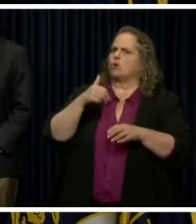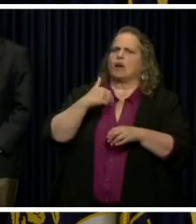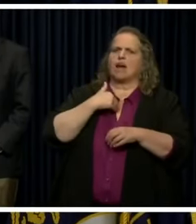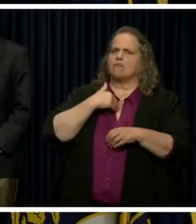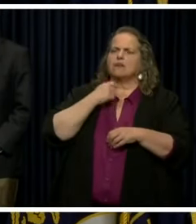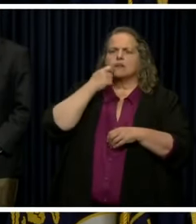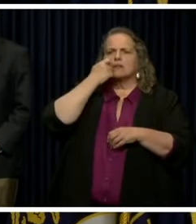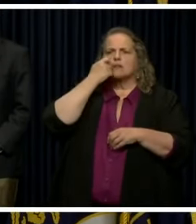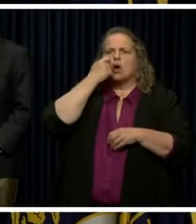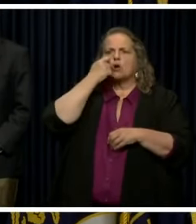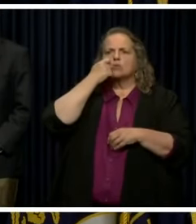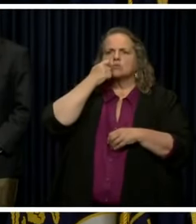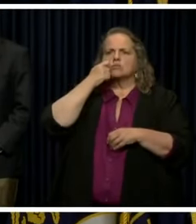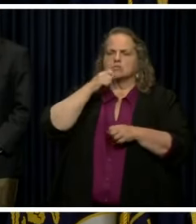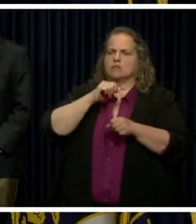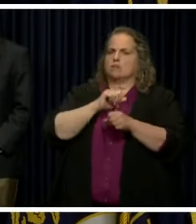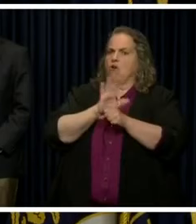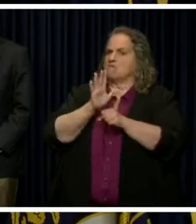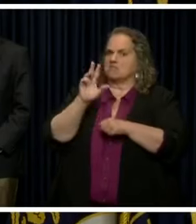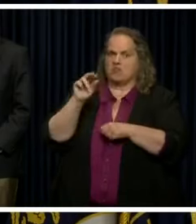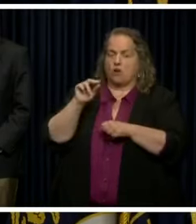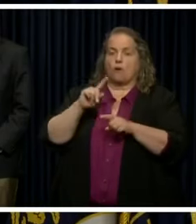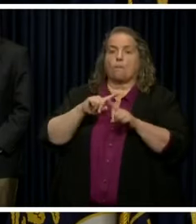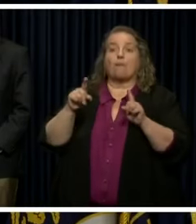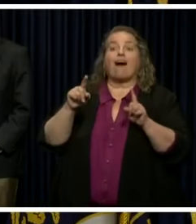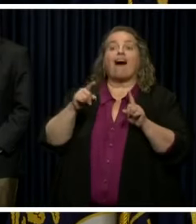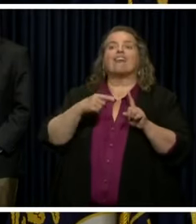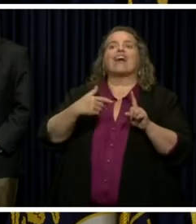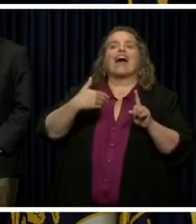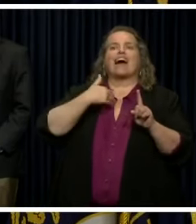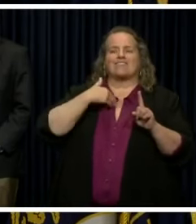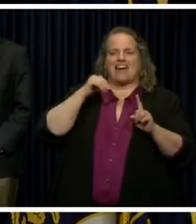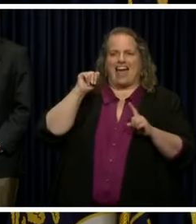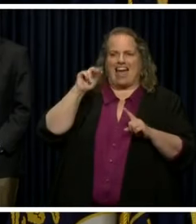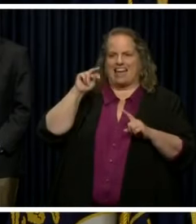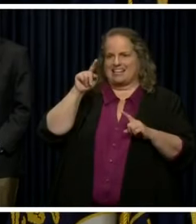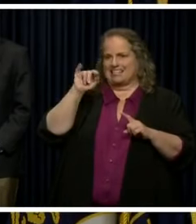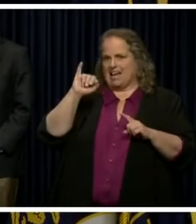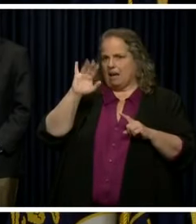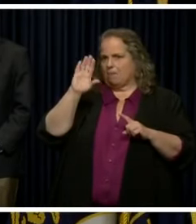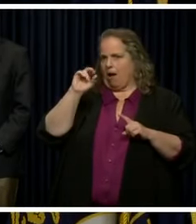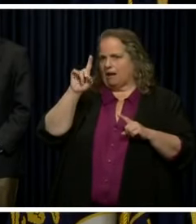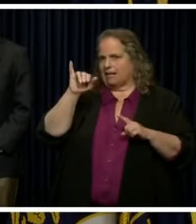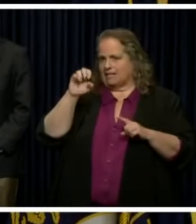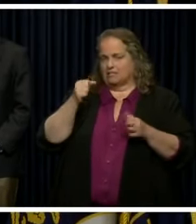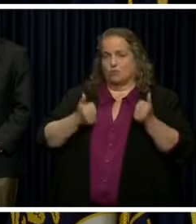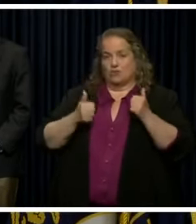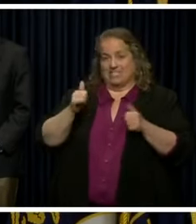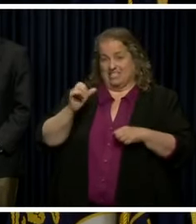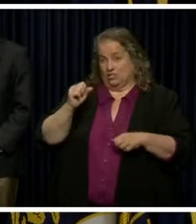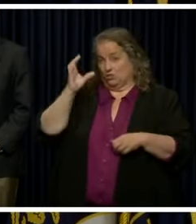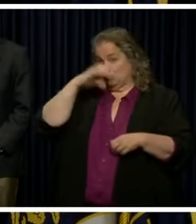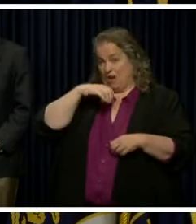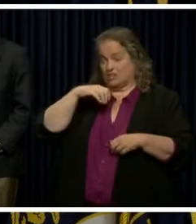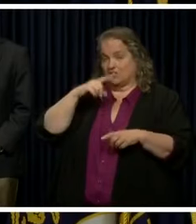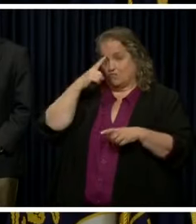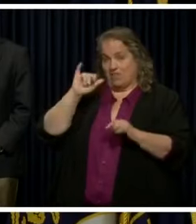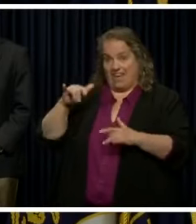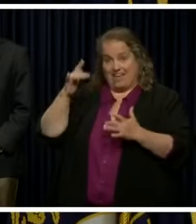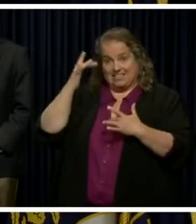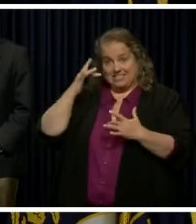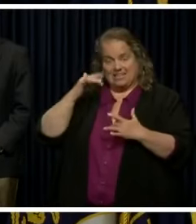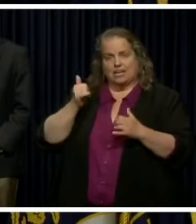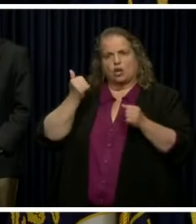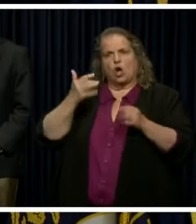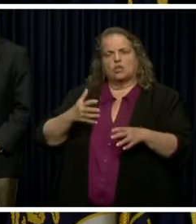the nose test, but they test positive for antibodies, which is one of the oddities about this disease. It appears to cause an